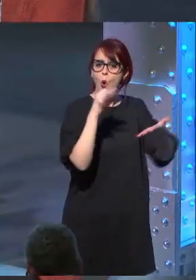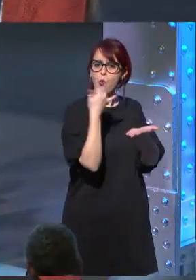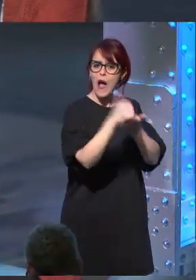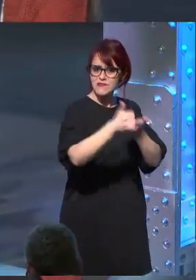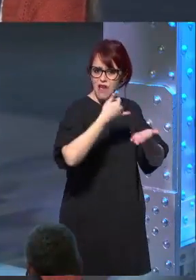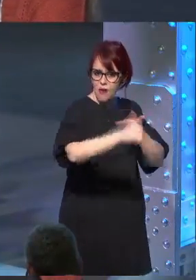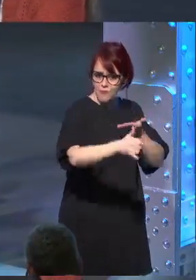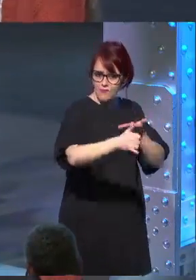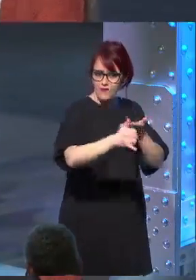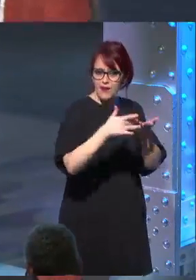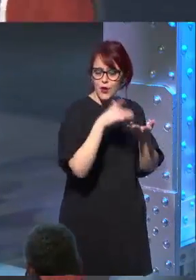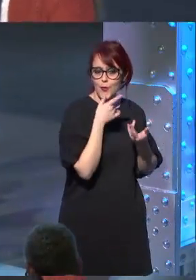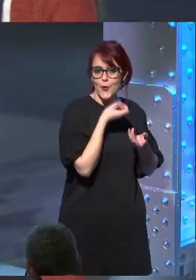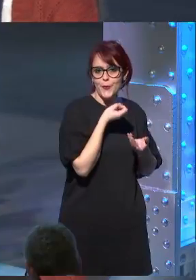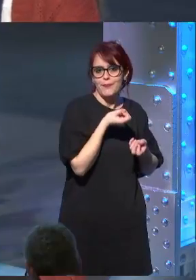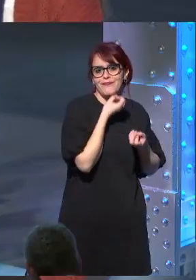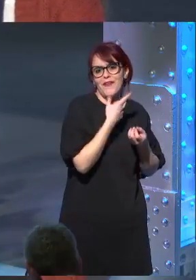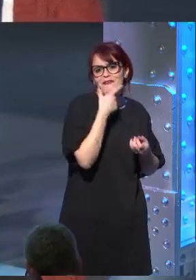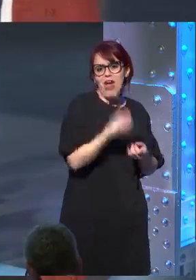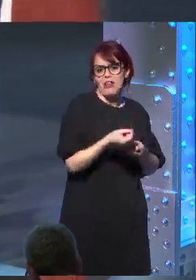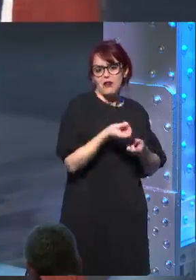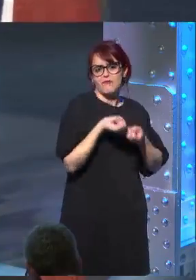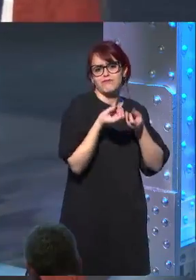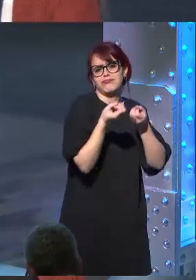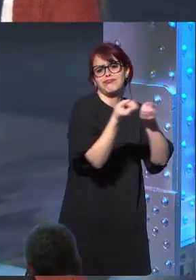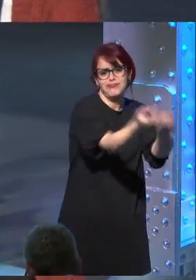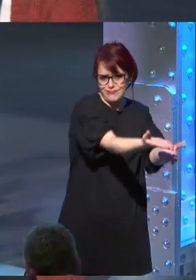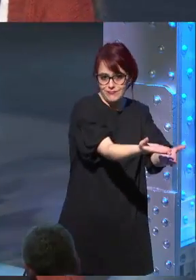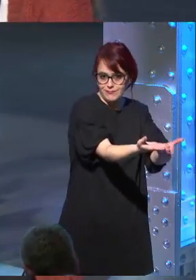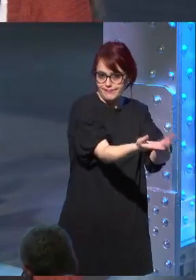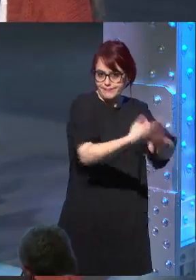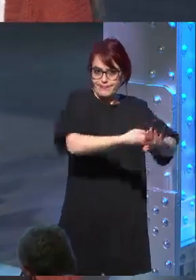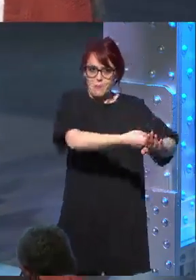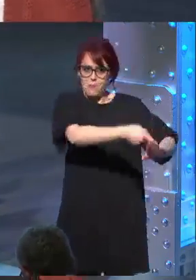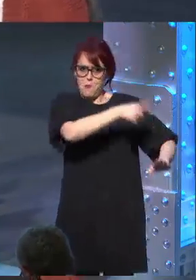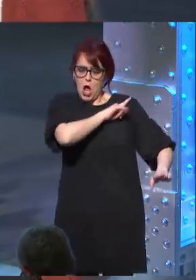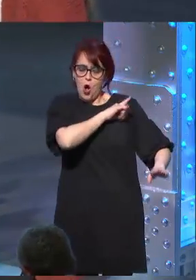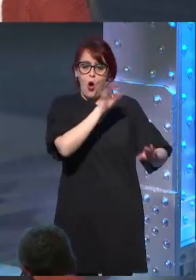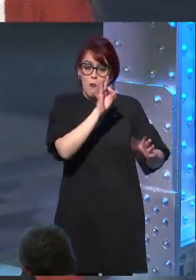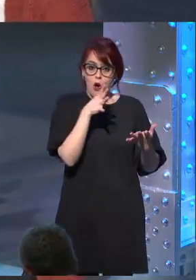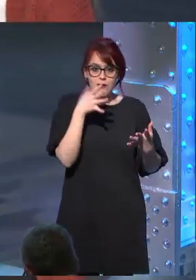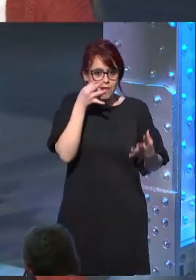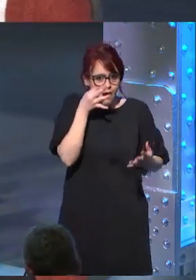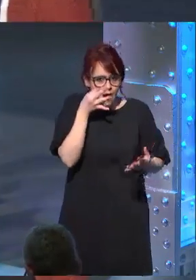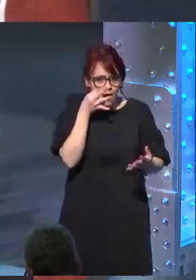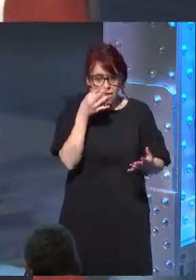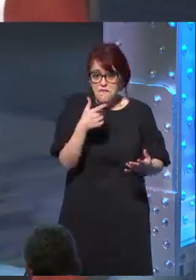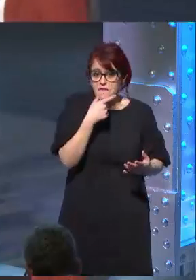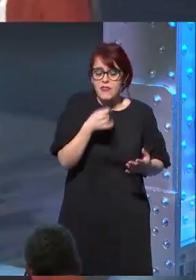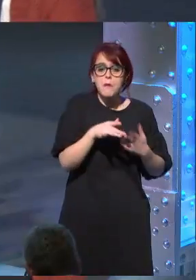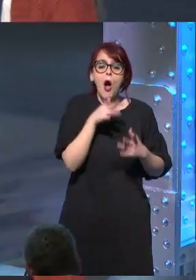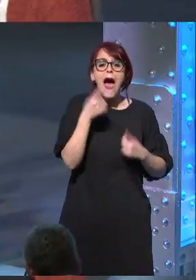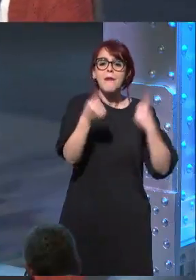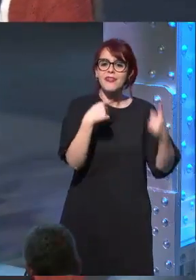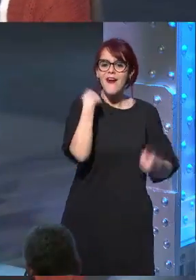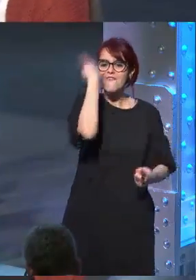feel responsible. And sometimes we also find people who publish or post things in social media